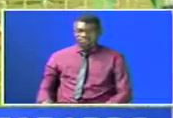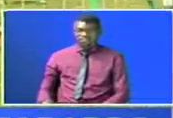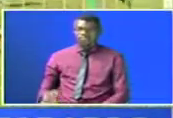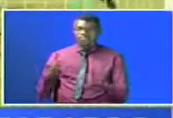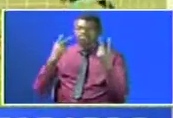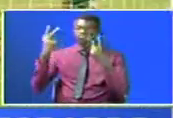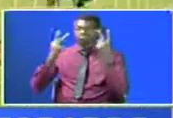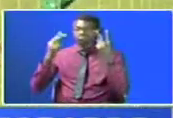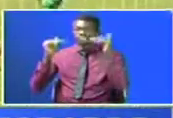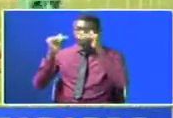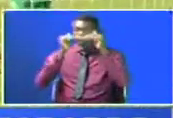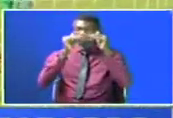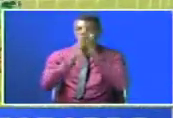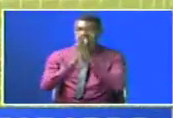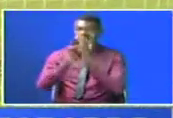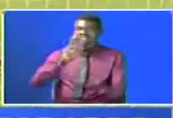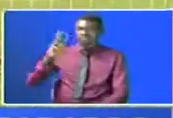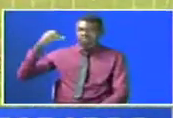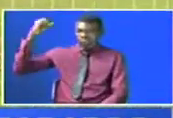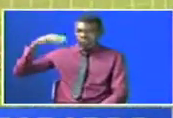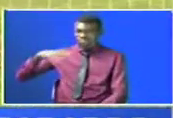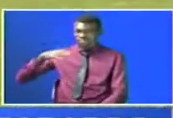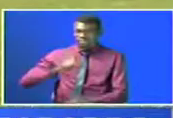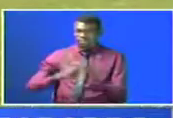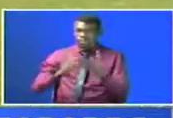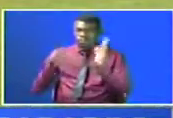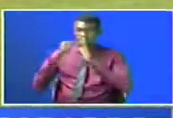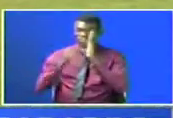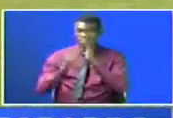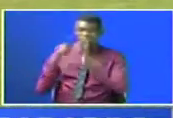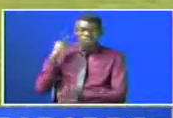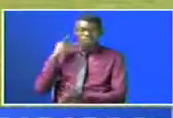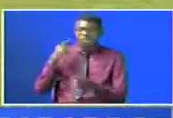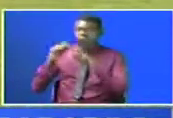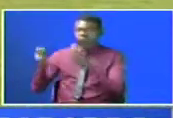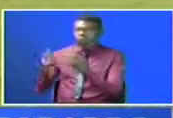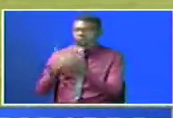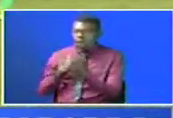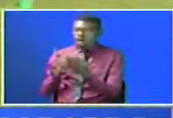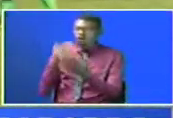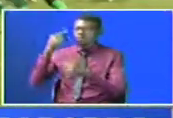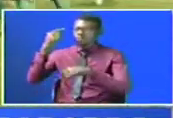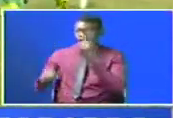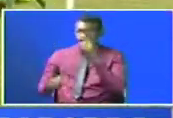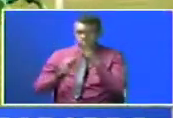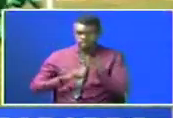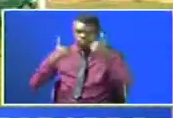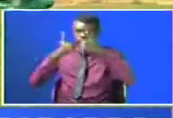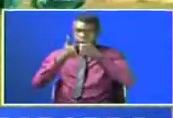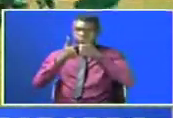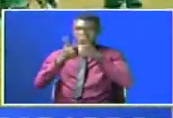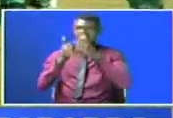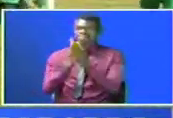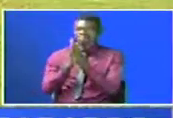2-2 draw against Western Stima in the Kenya Premier League opener, Kariobangi Sharks is a team seeking to turn around the results as they eye the KPL